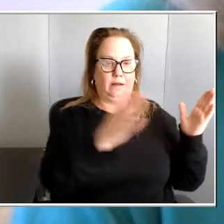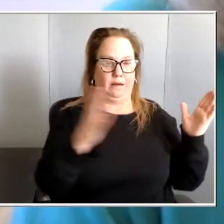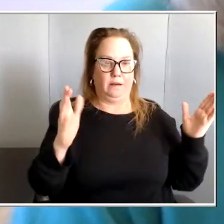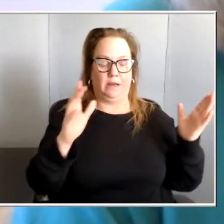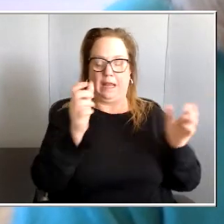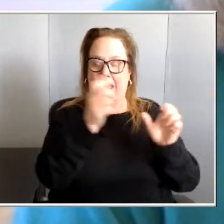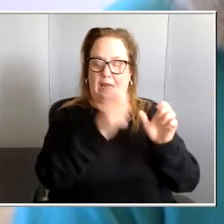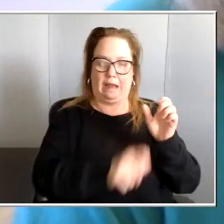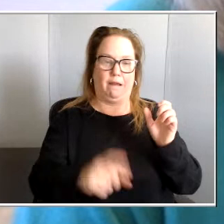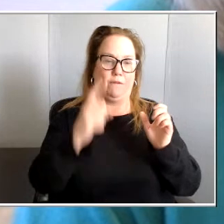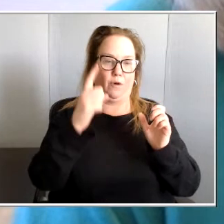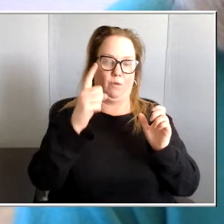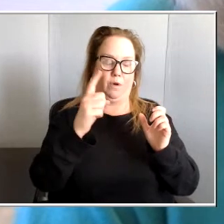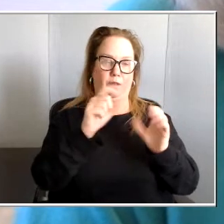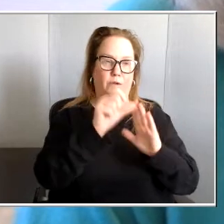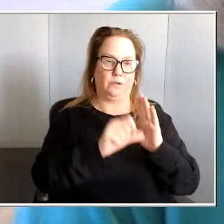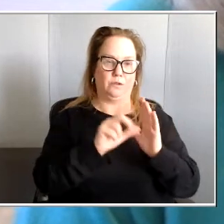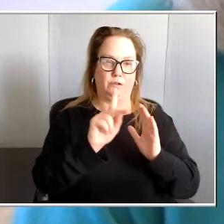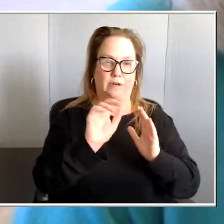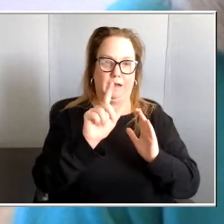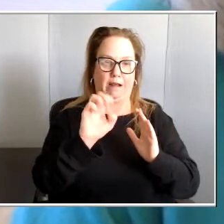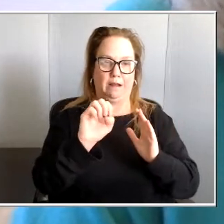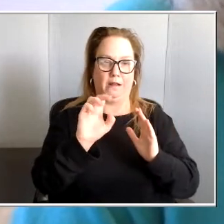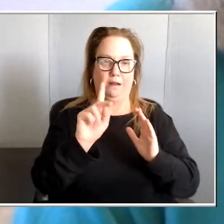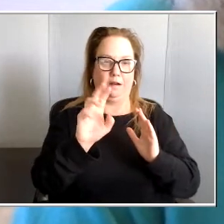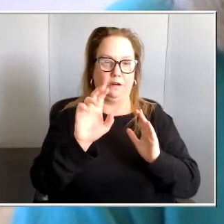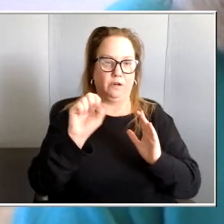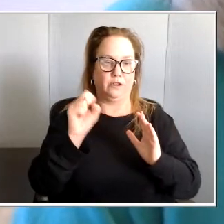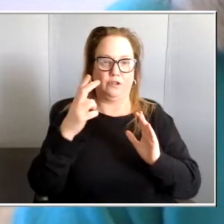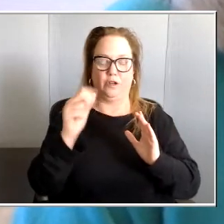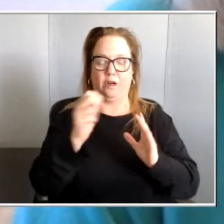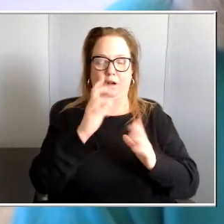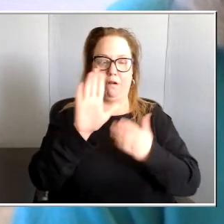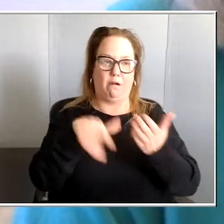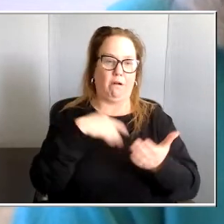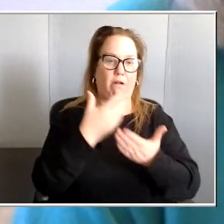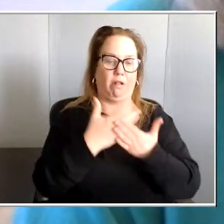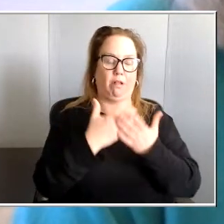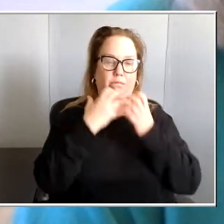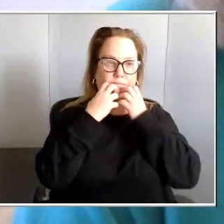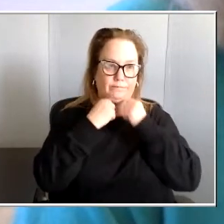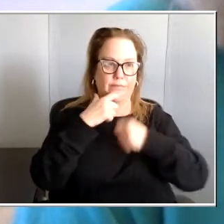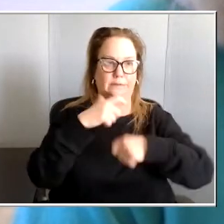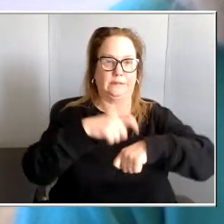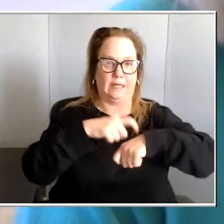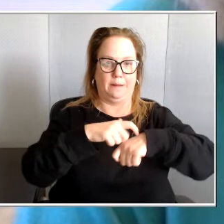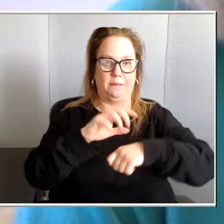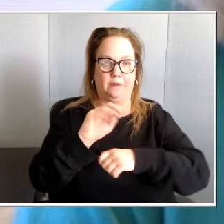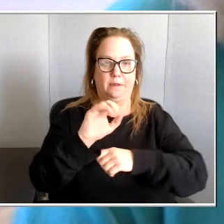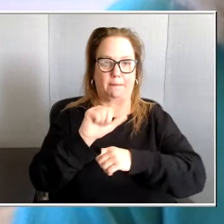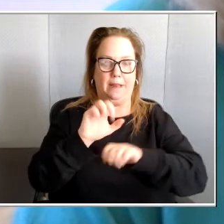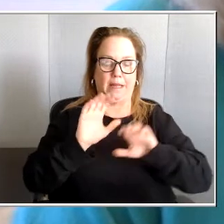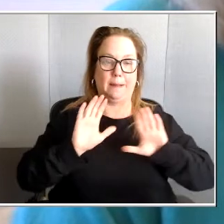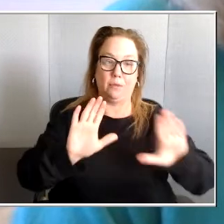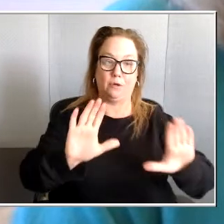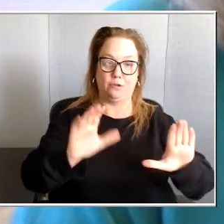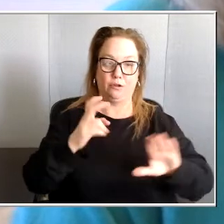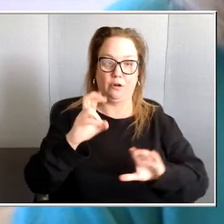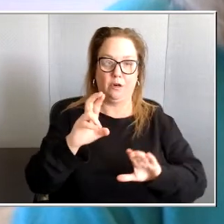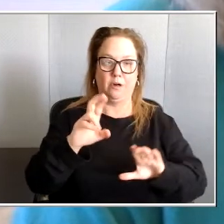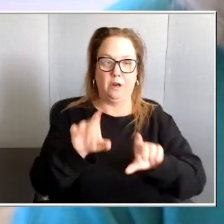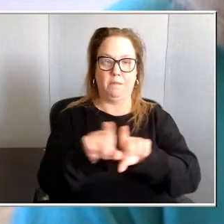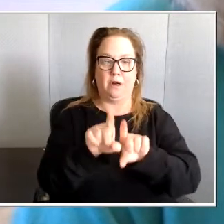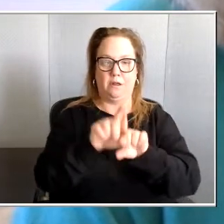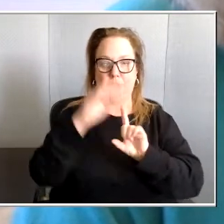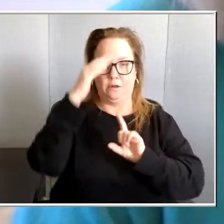everyone through her surgery, Kyle and Krisha. They just really took the time with Maggie, pushed her, but also